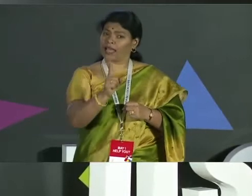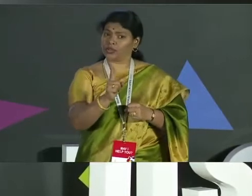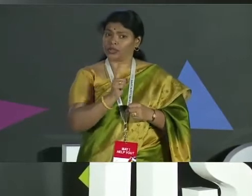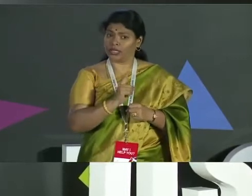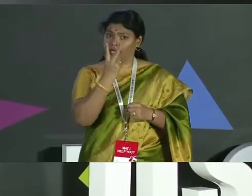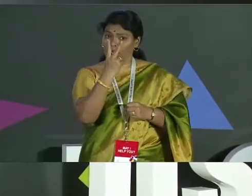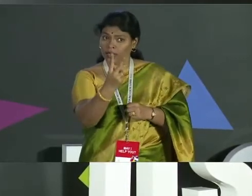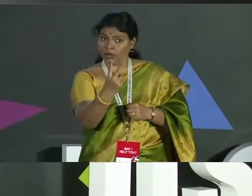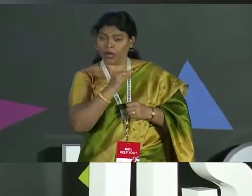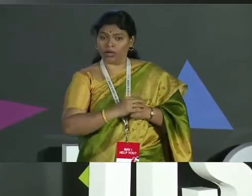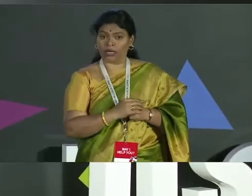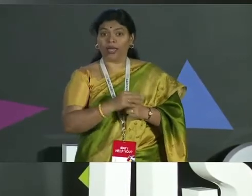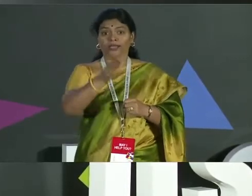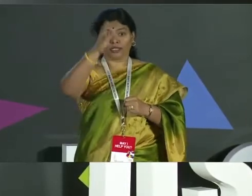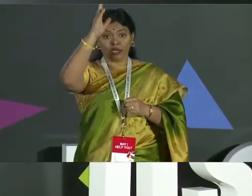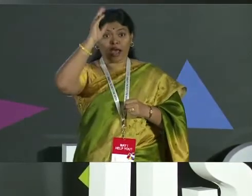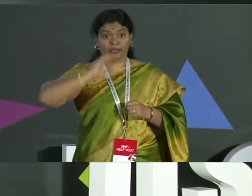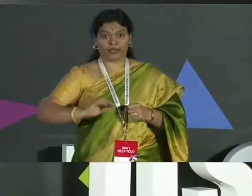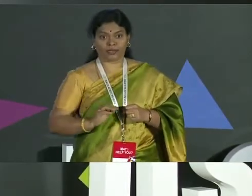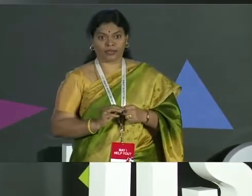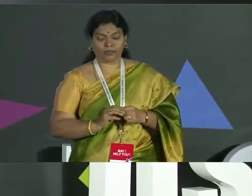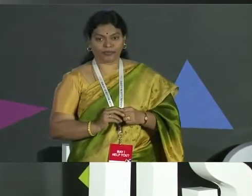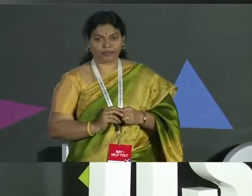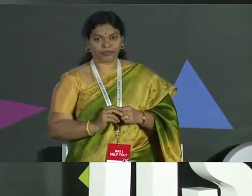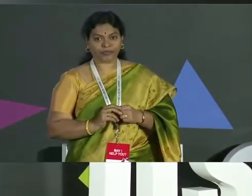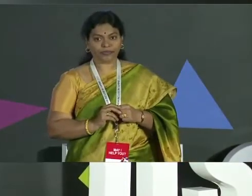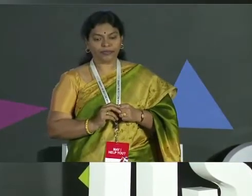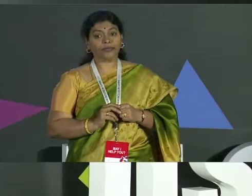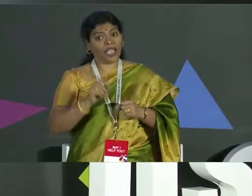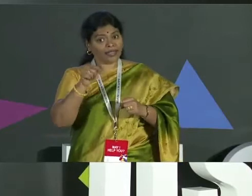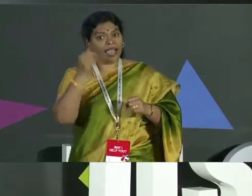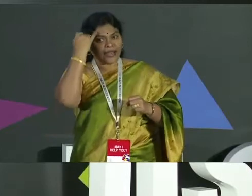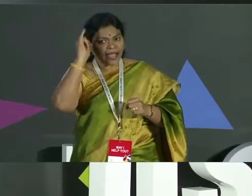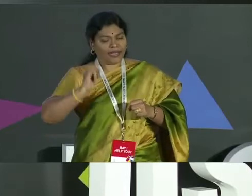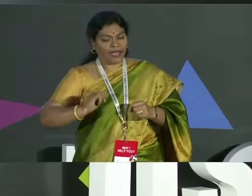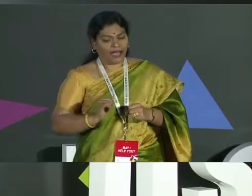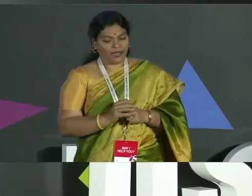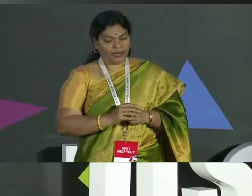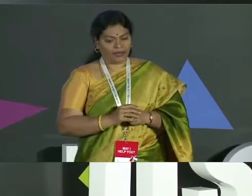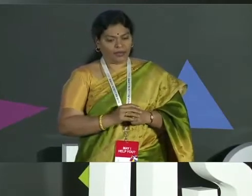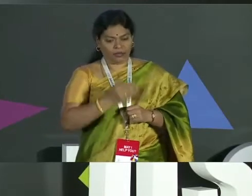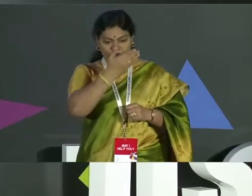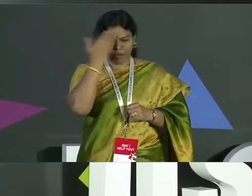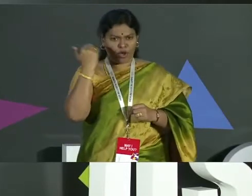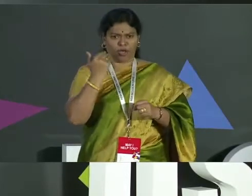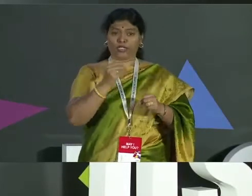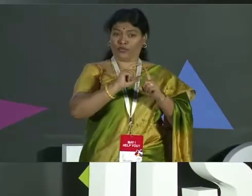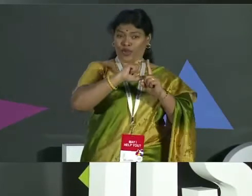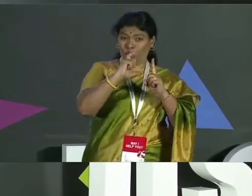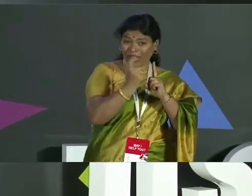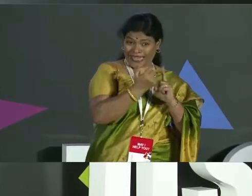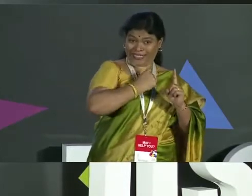them as gods, then like you were saying, the entire context changes. And because in the traditional Indian